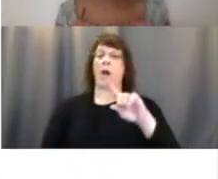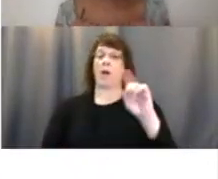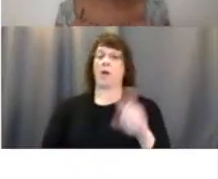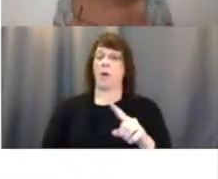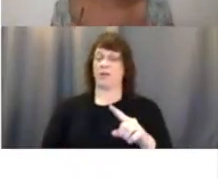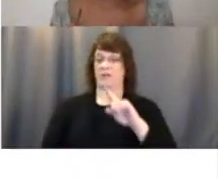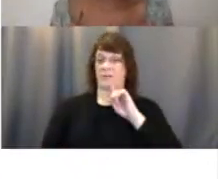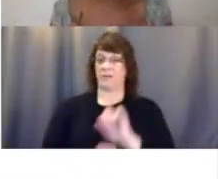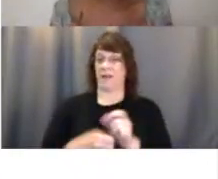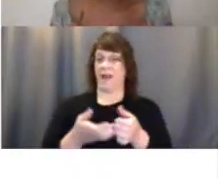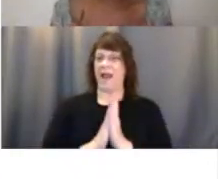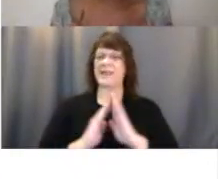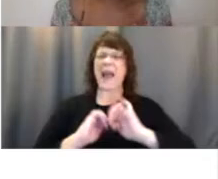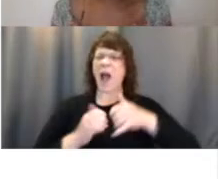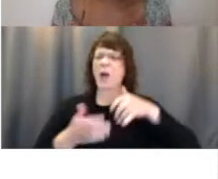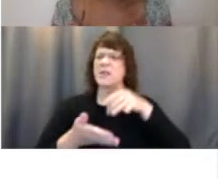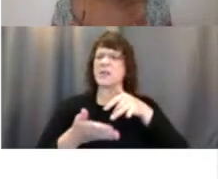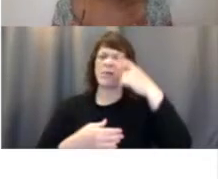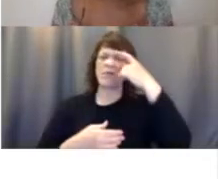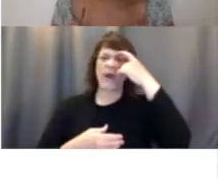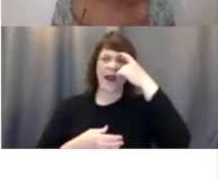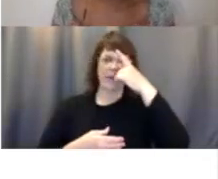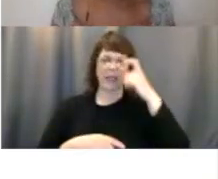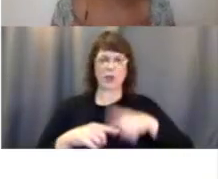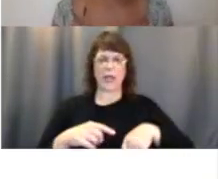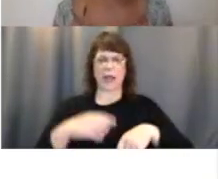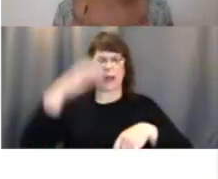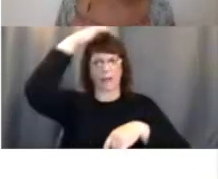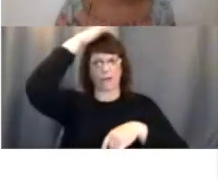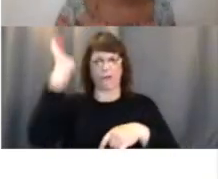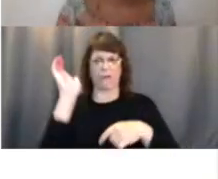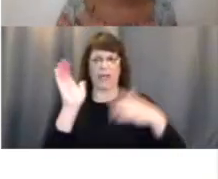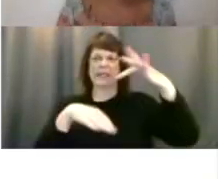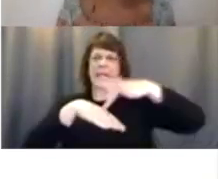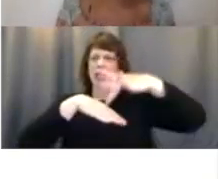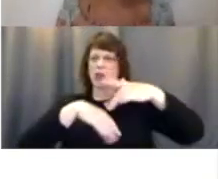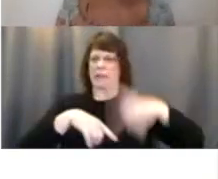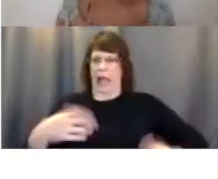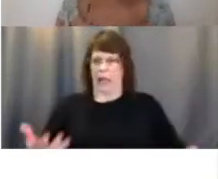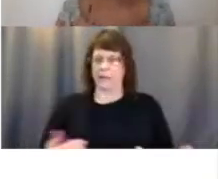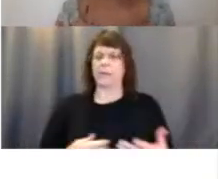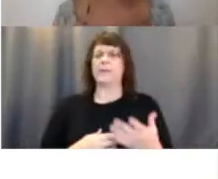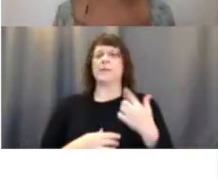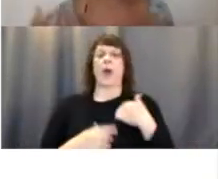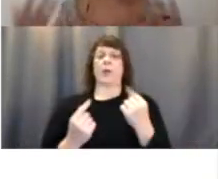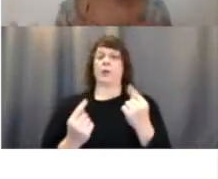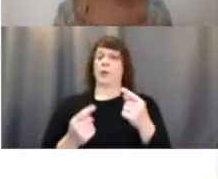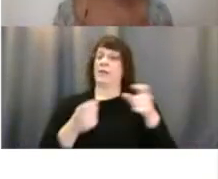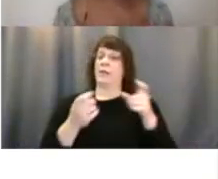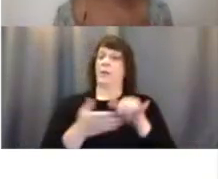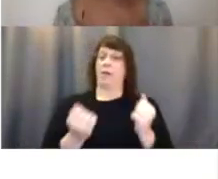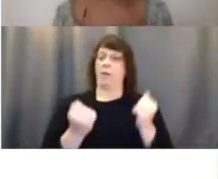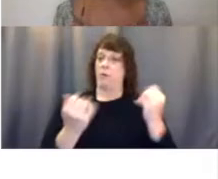pose is, how can we study the brain if we can't actually touch it? And that's something that I deal with a lot, since I'm